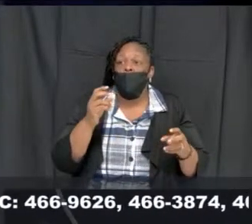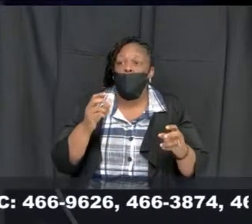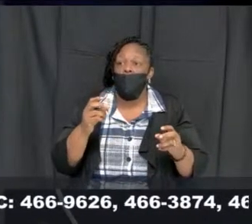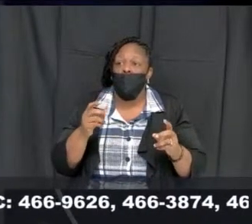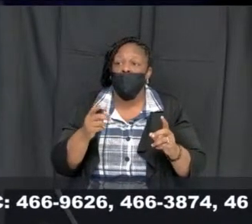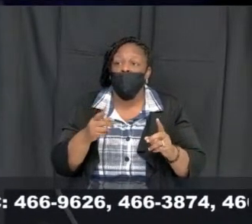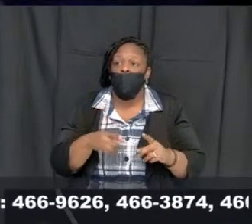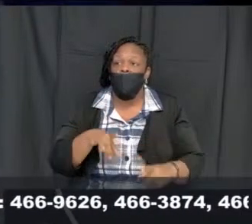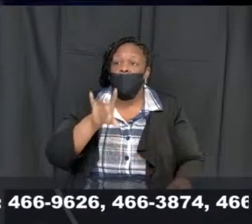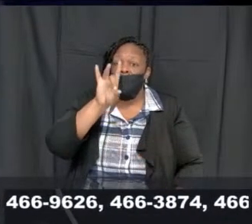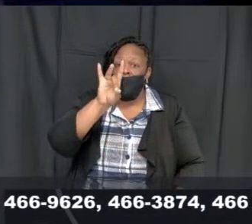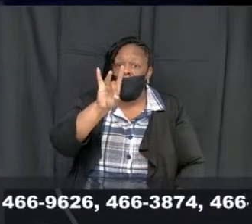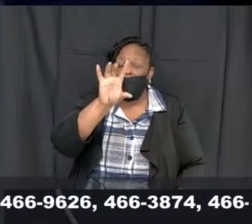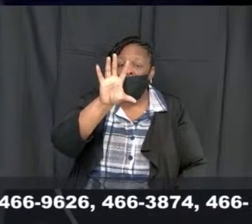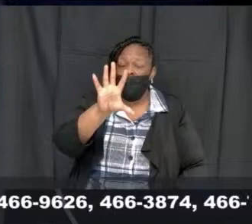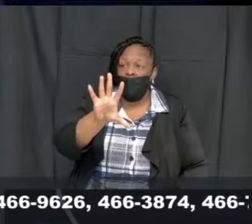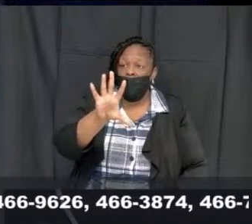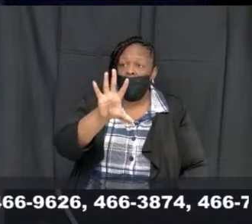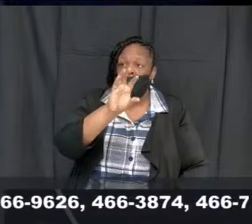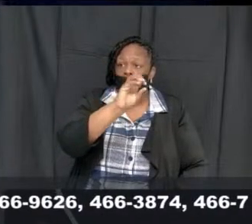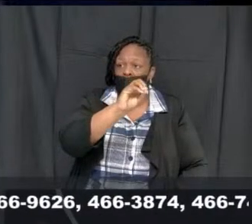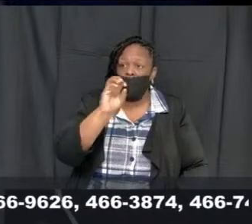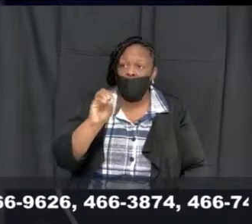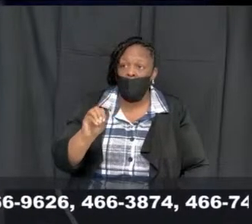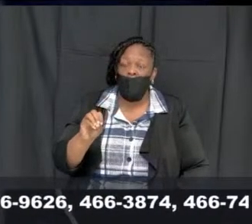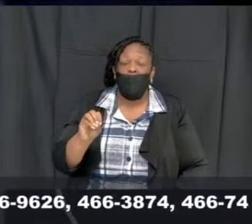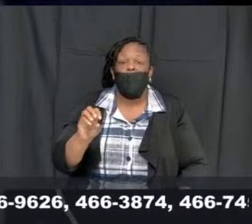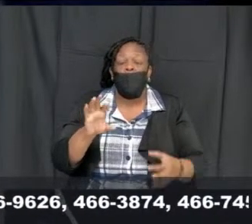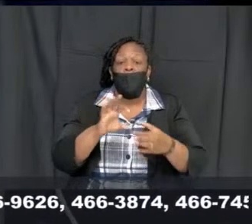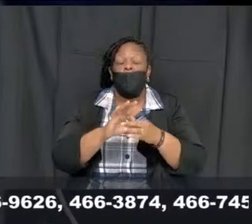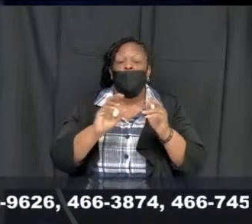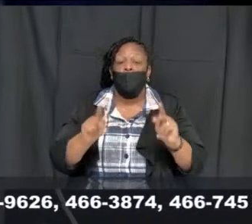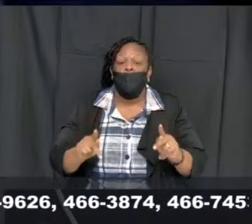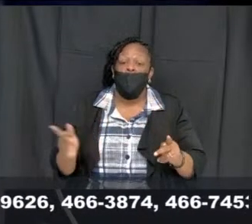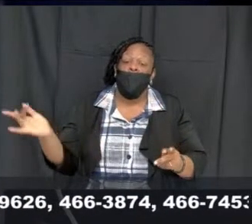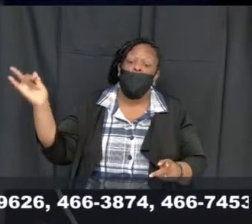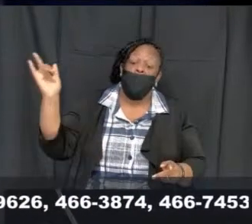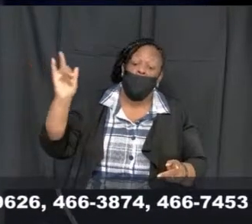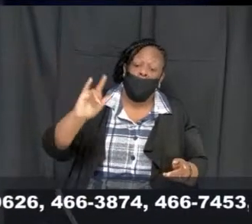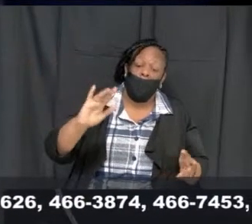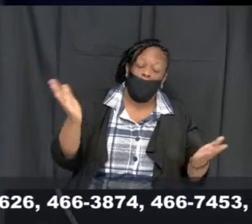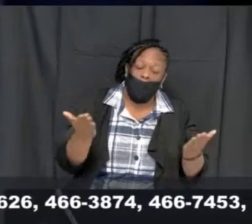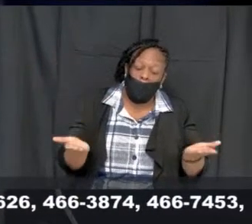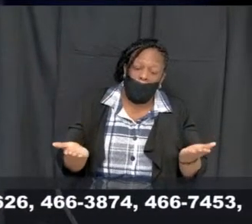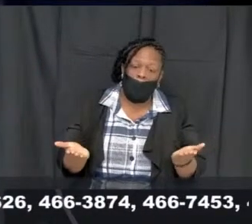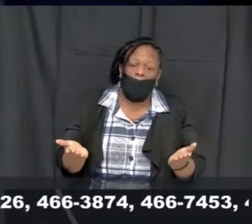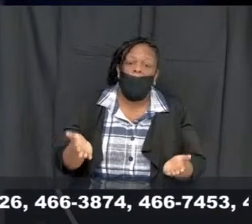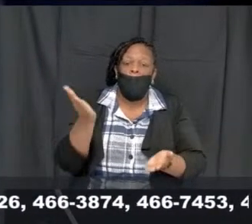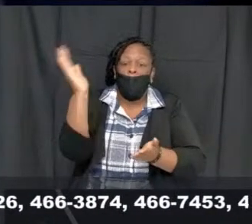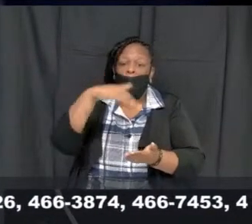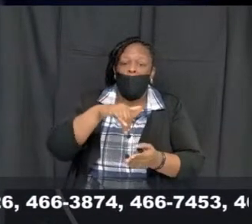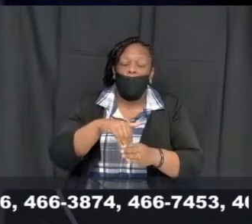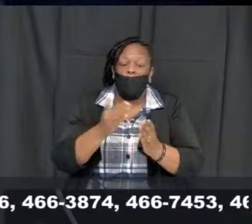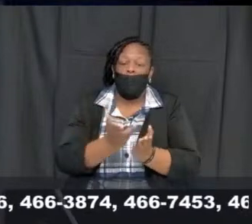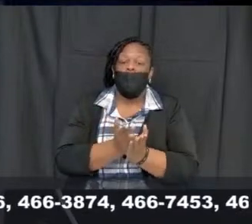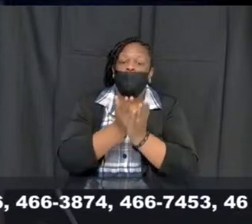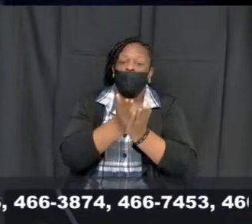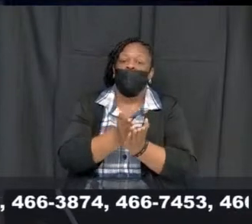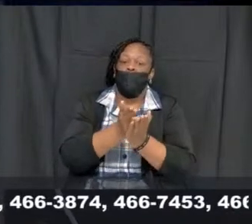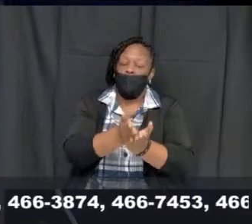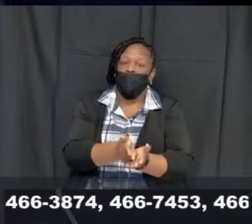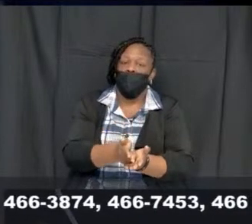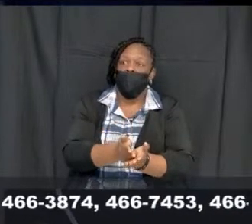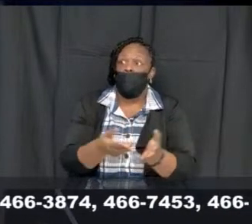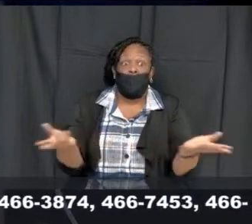that land on St. Kitts are off of cruise ships. 85%. We are not like some of the other islands where it's the flip, where